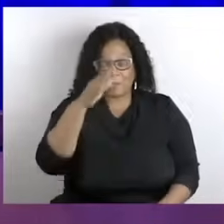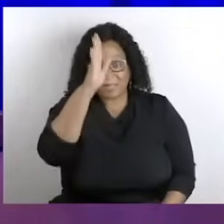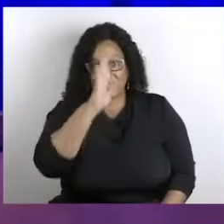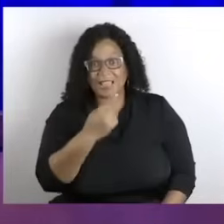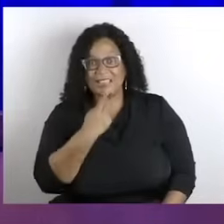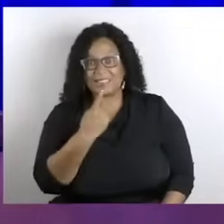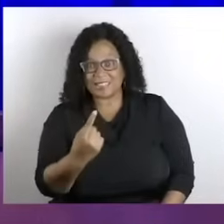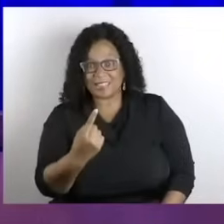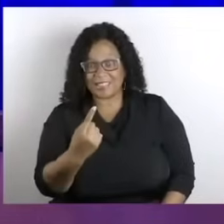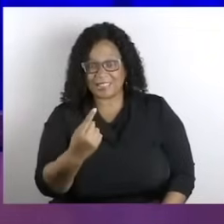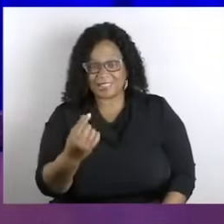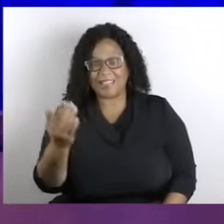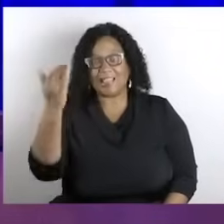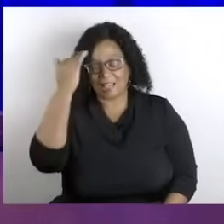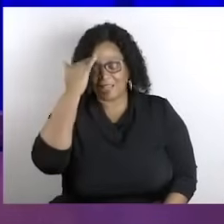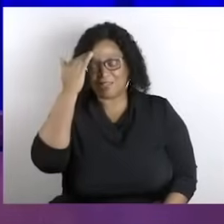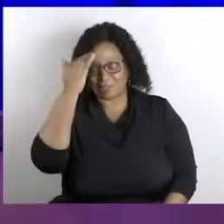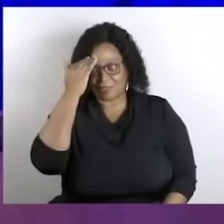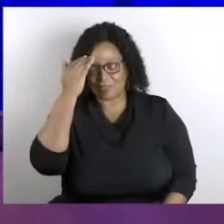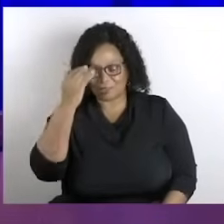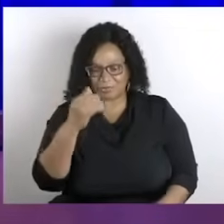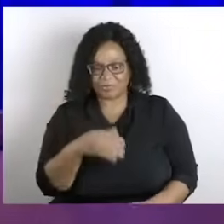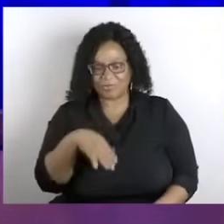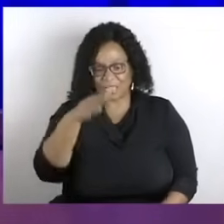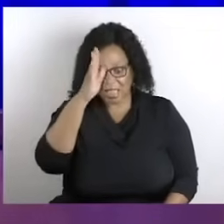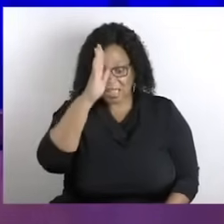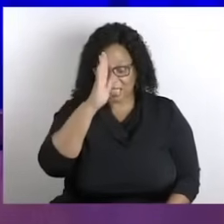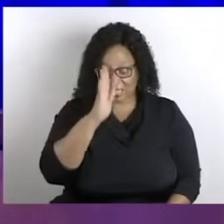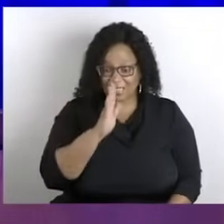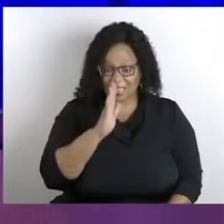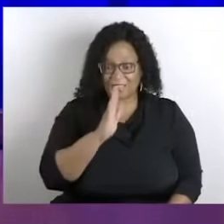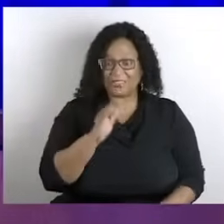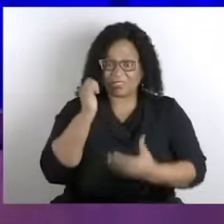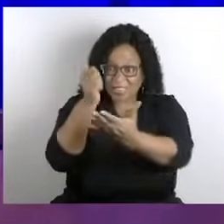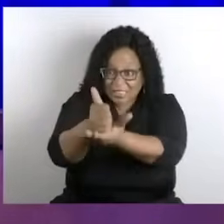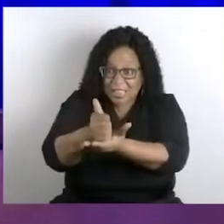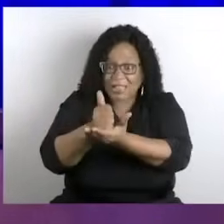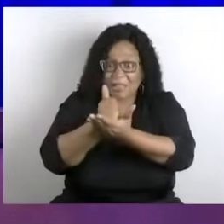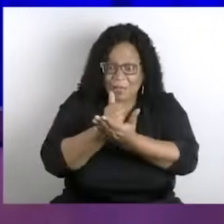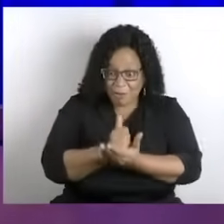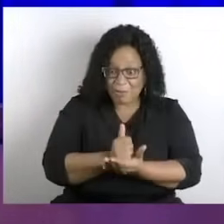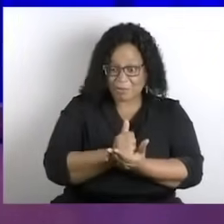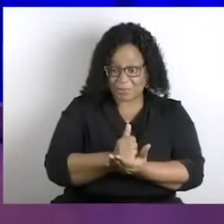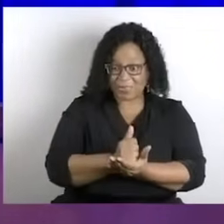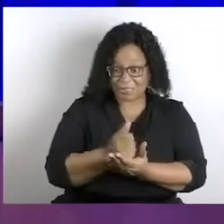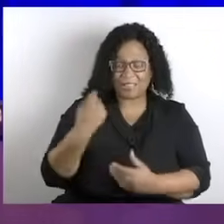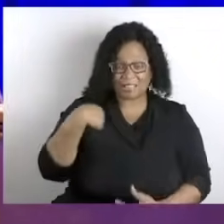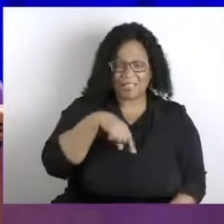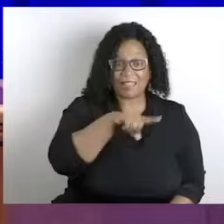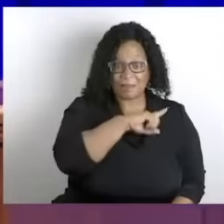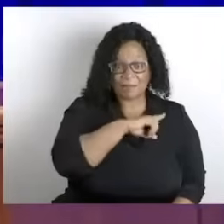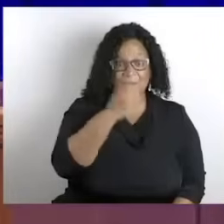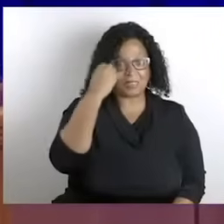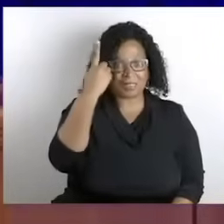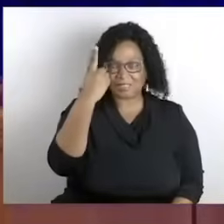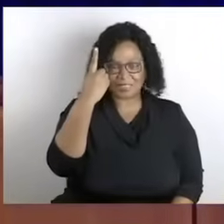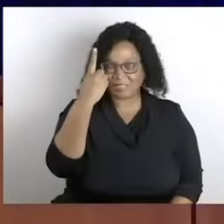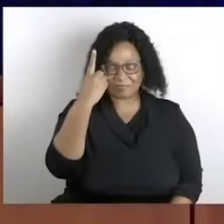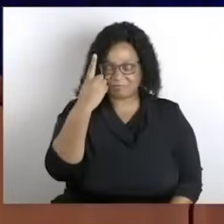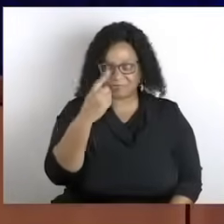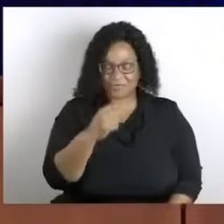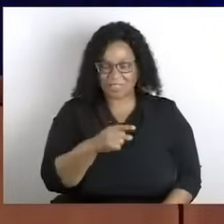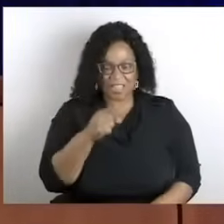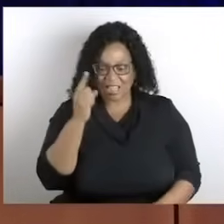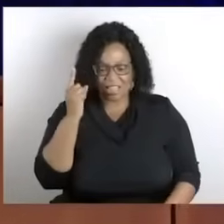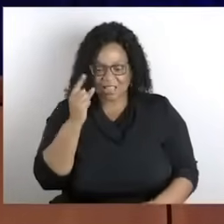and sisters, that God is trying to talk his children off the ledge. He's trying to help them understand you don't have to throw in the